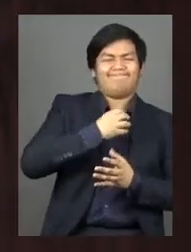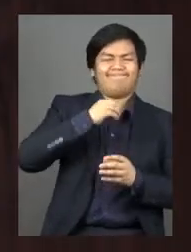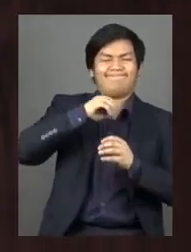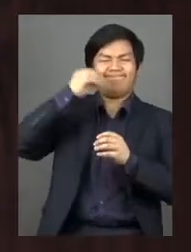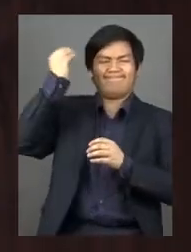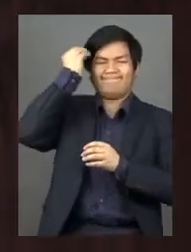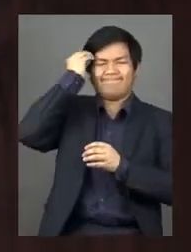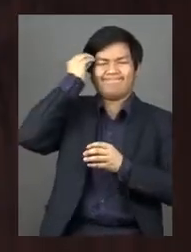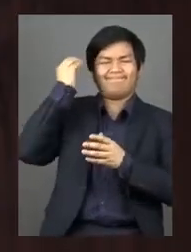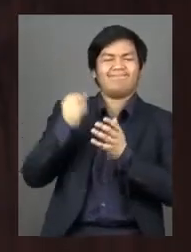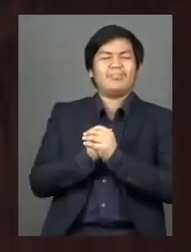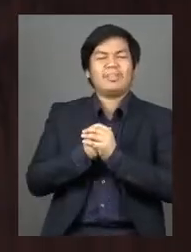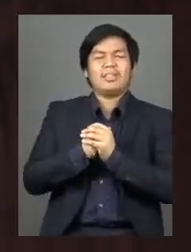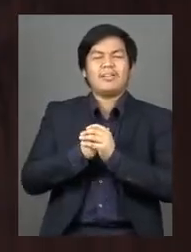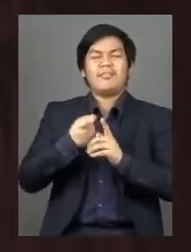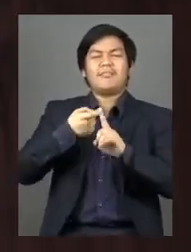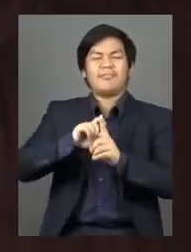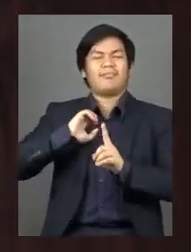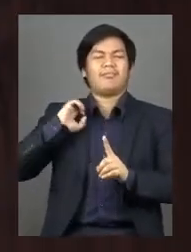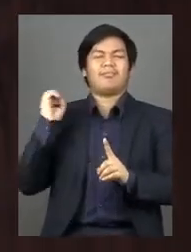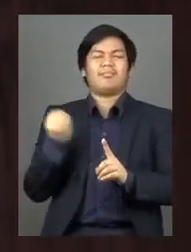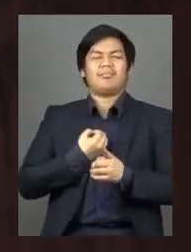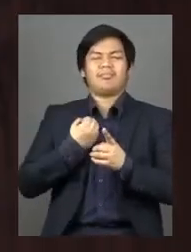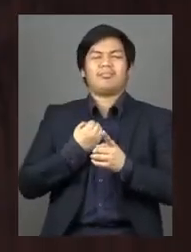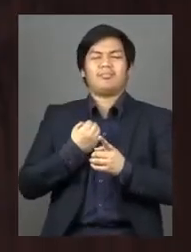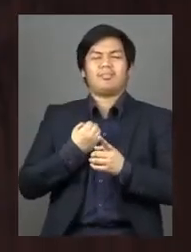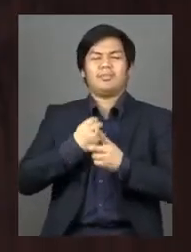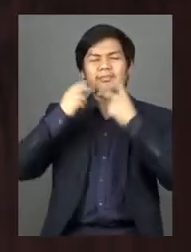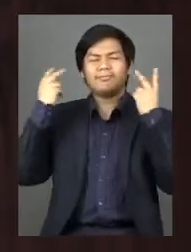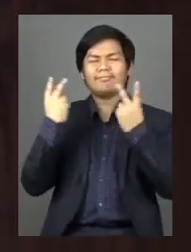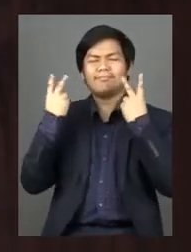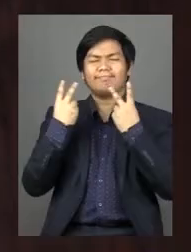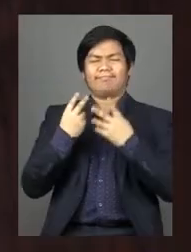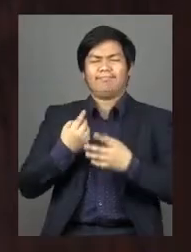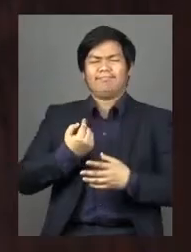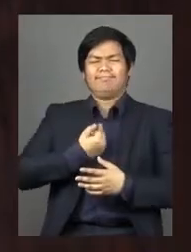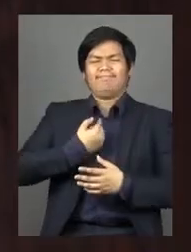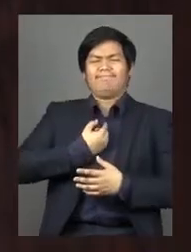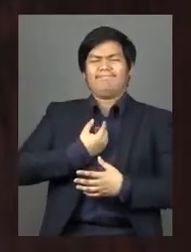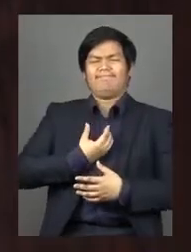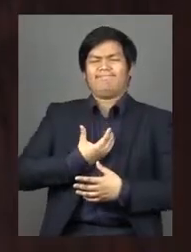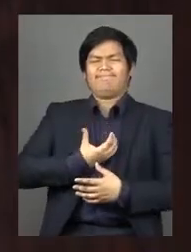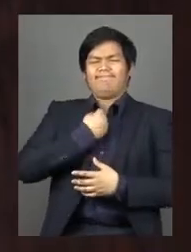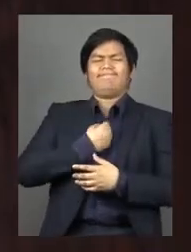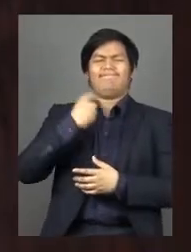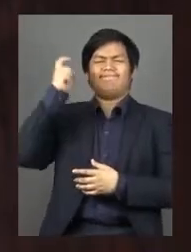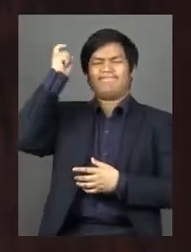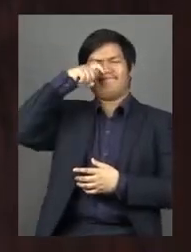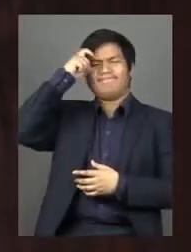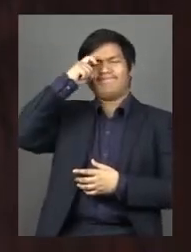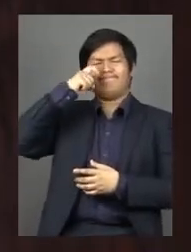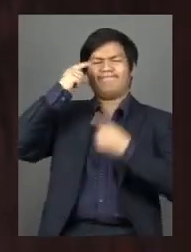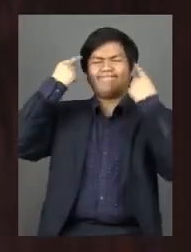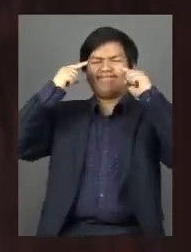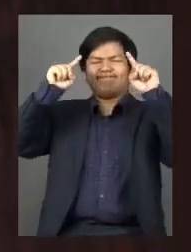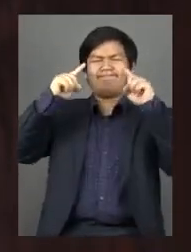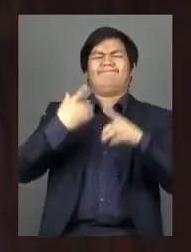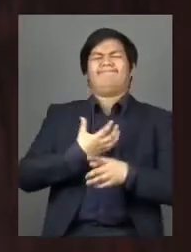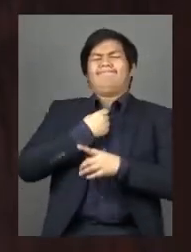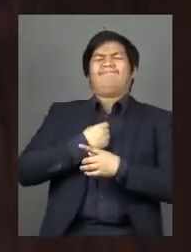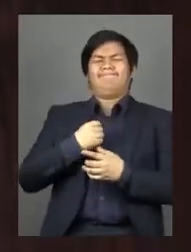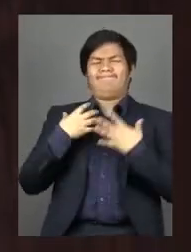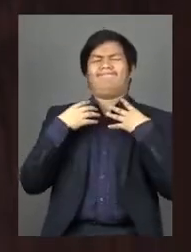that comes from our accomplishments, our own wisdom, our successes and strength,